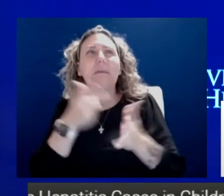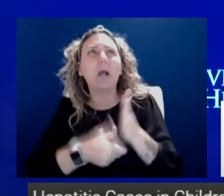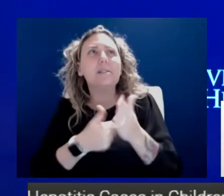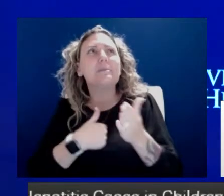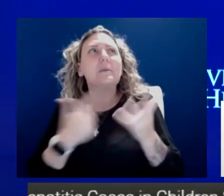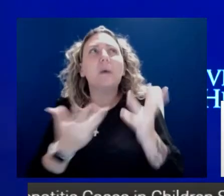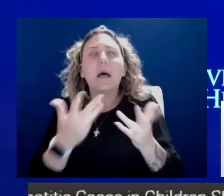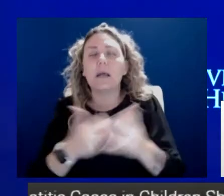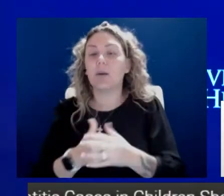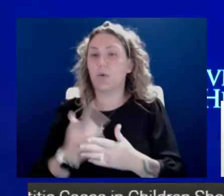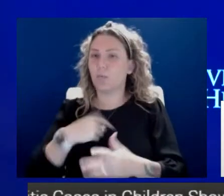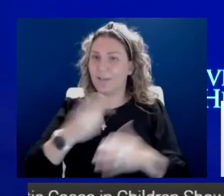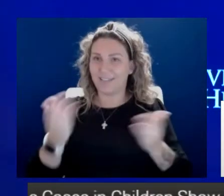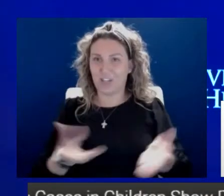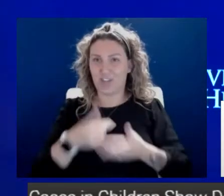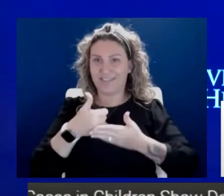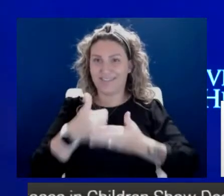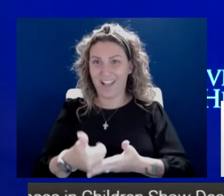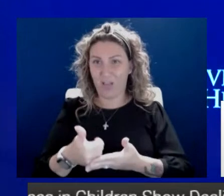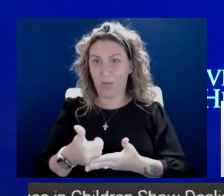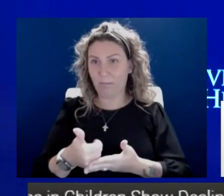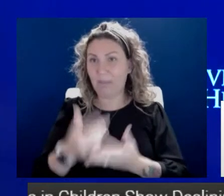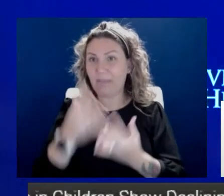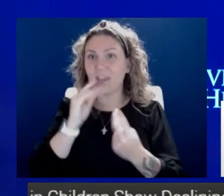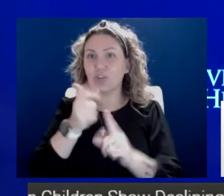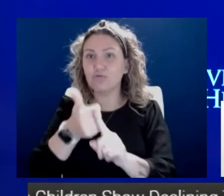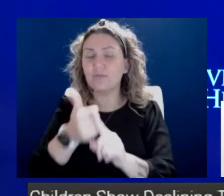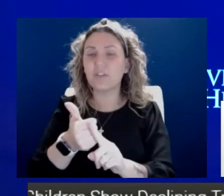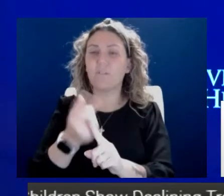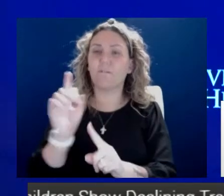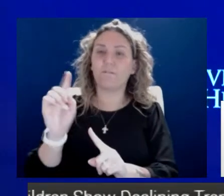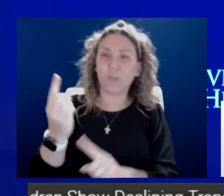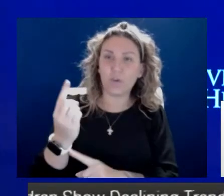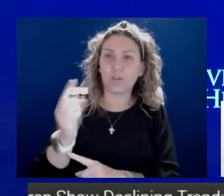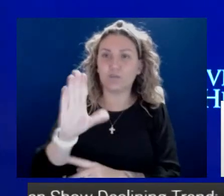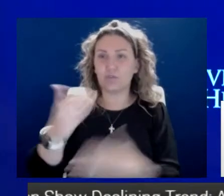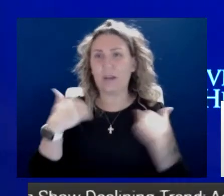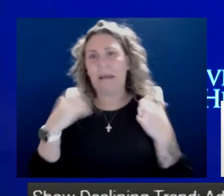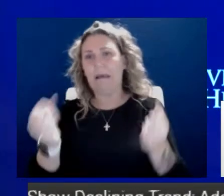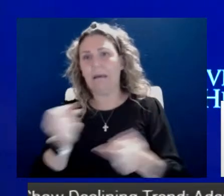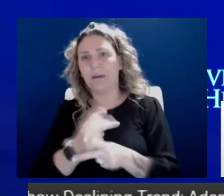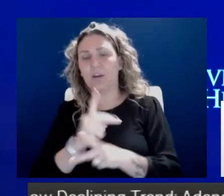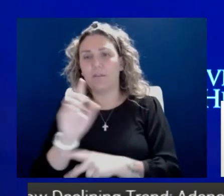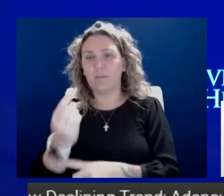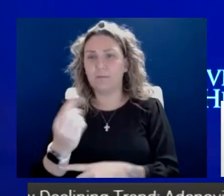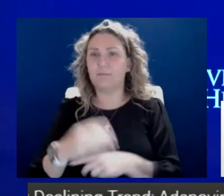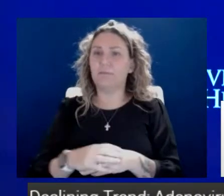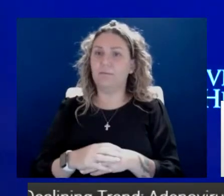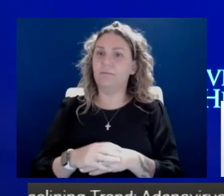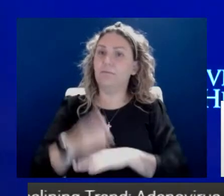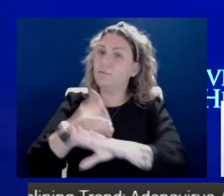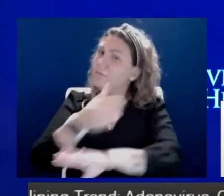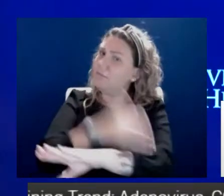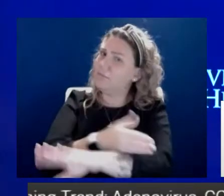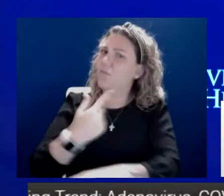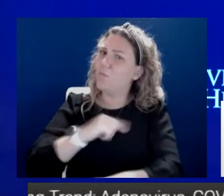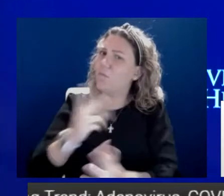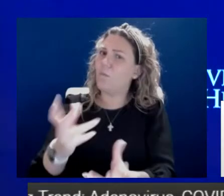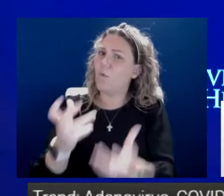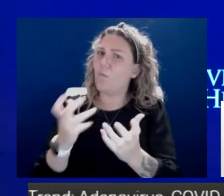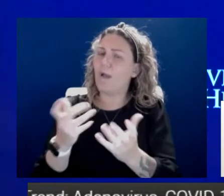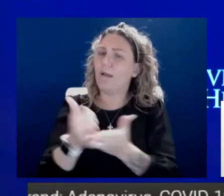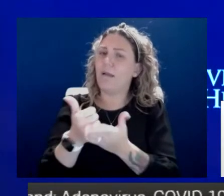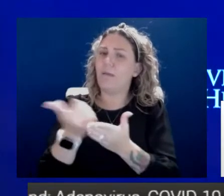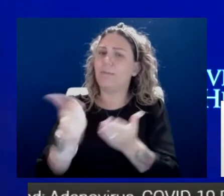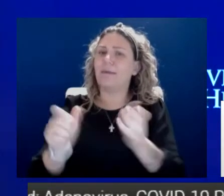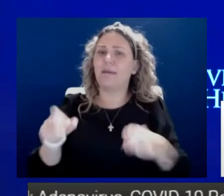want you to think about yourself first, think about your healthcare first, and getting better. But we also are here to help, and there are many opportunities and things that we